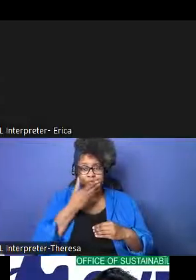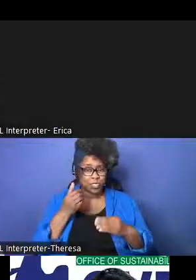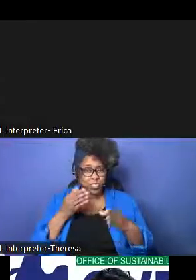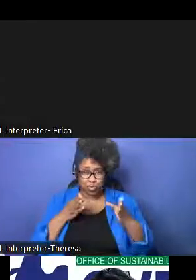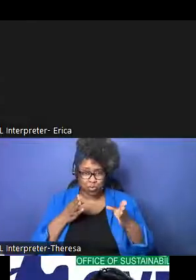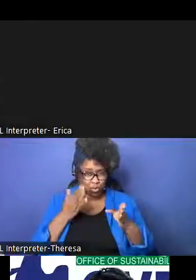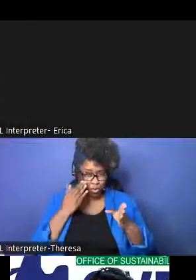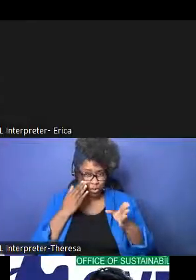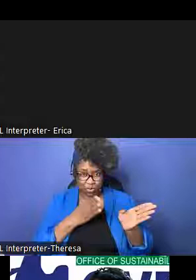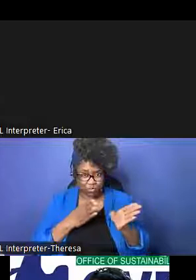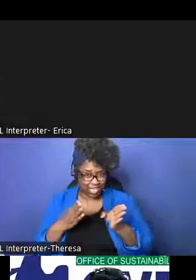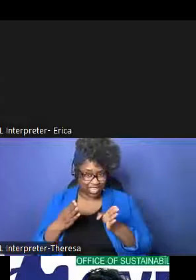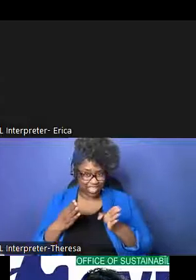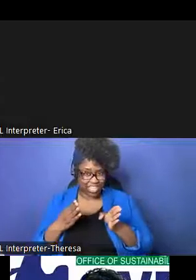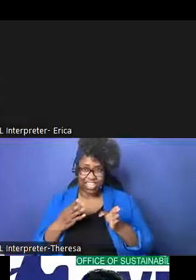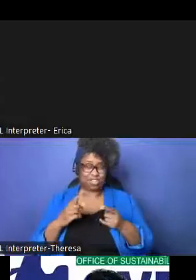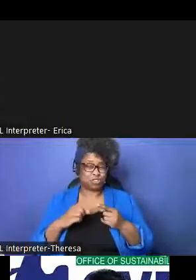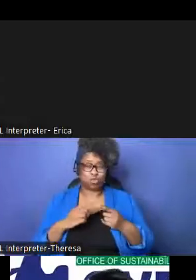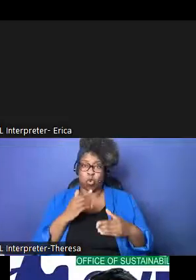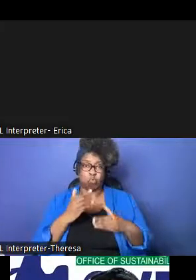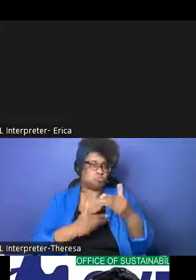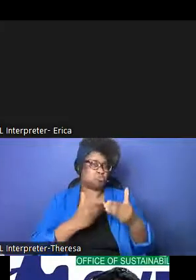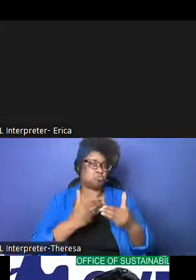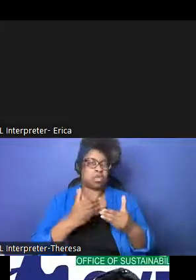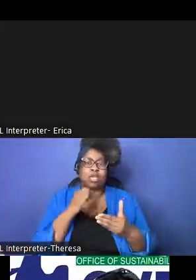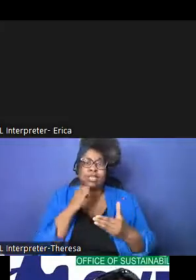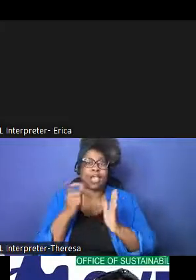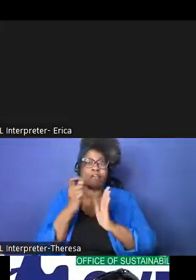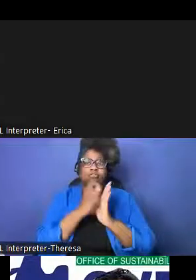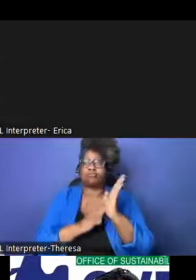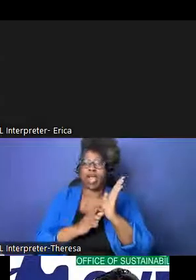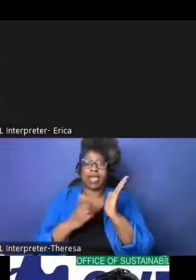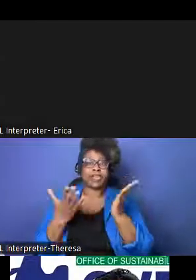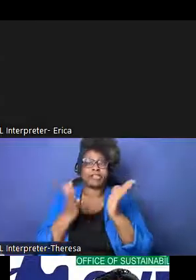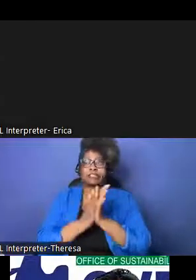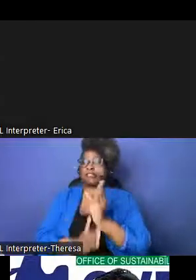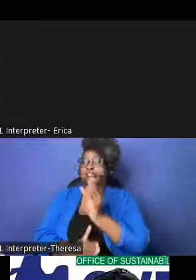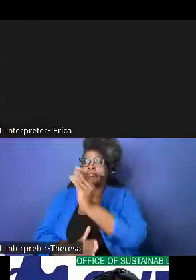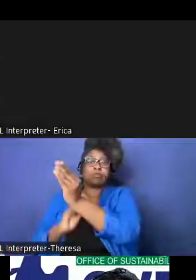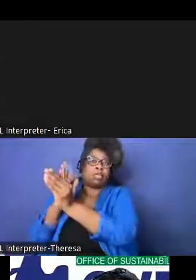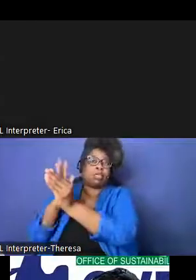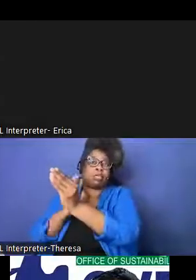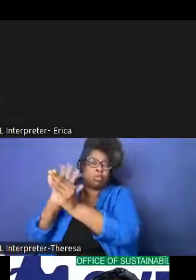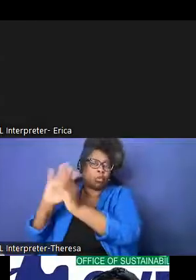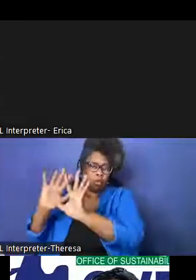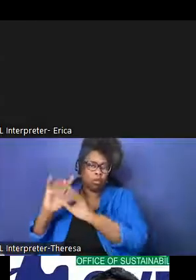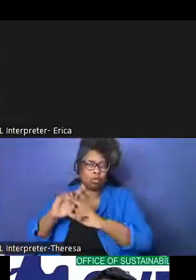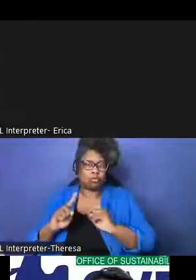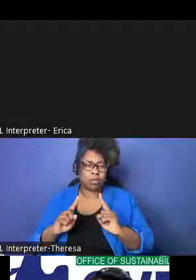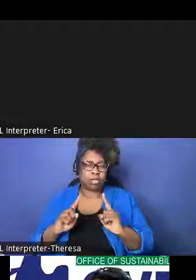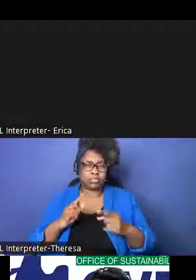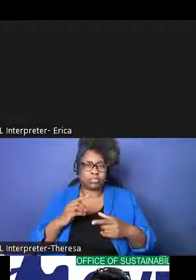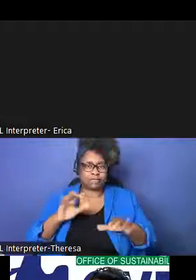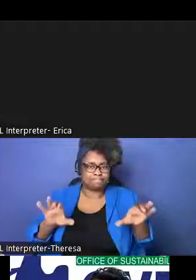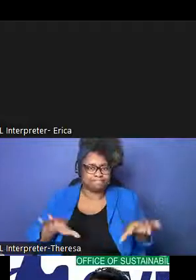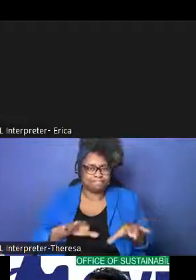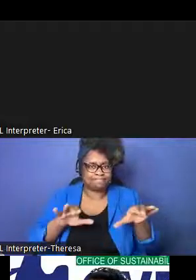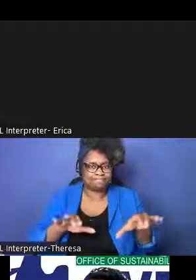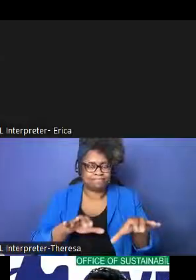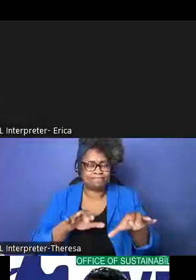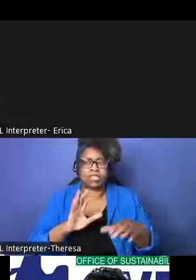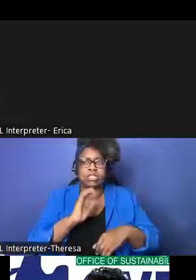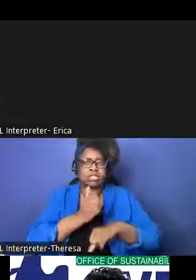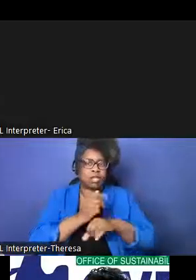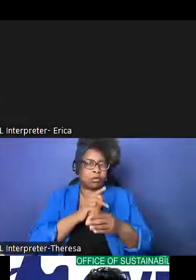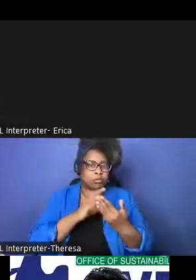do it on your feet and to not just write something that's going to sit on a shelf, but to start getting projects